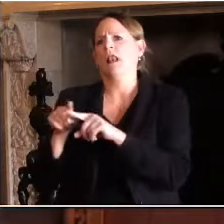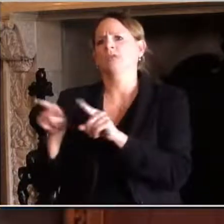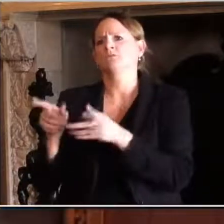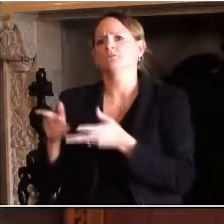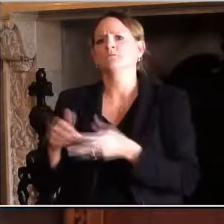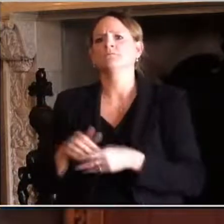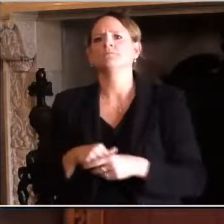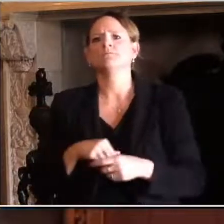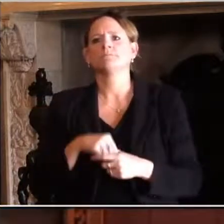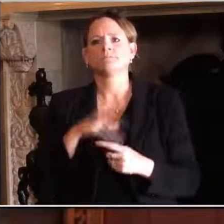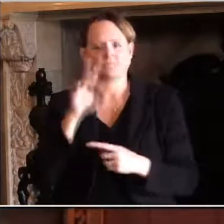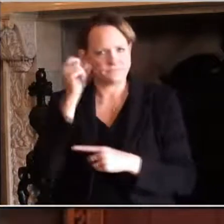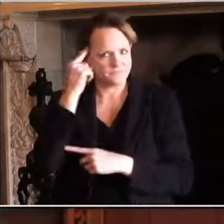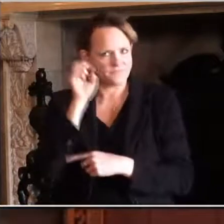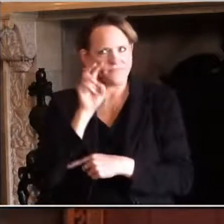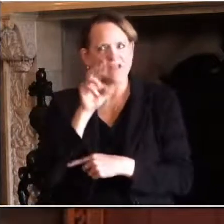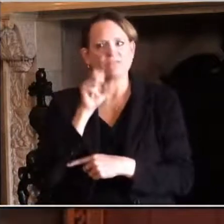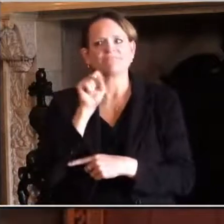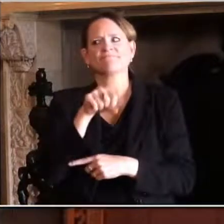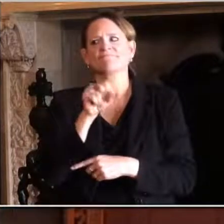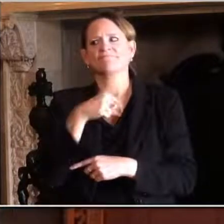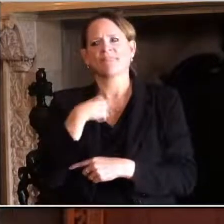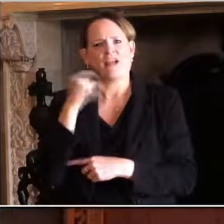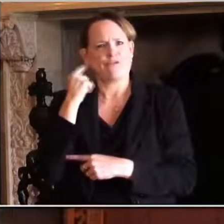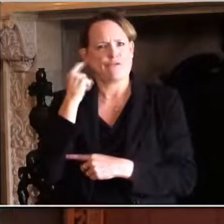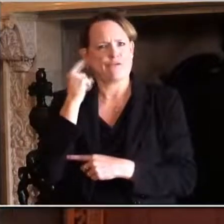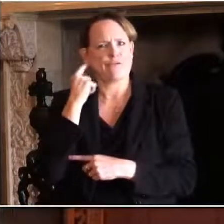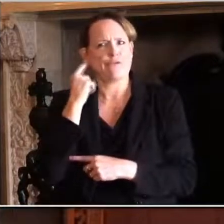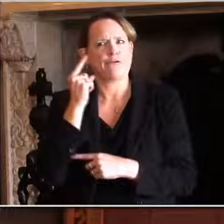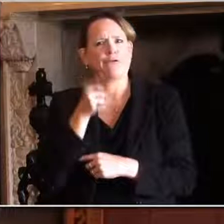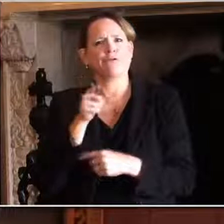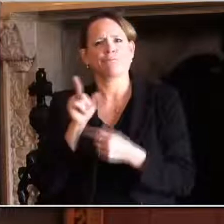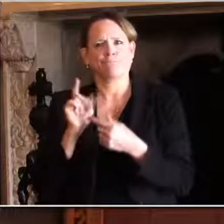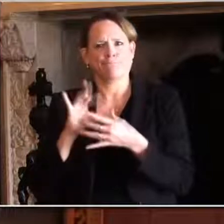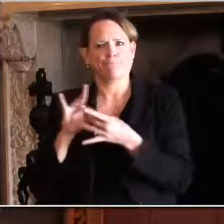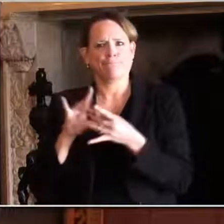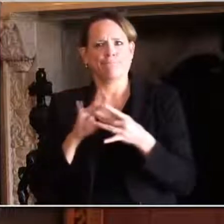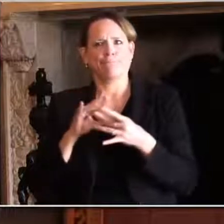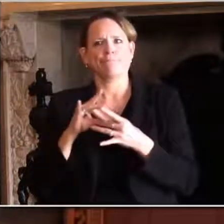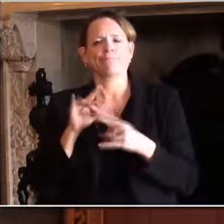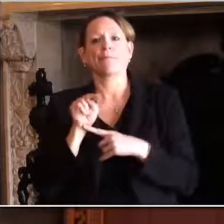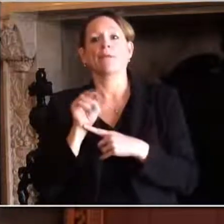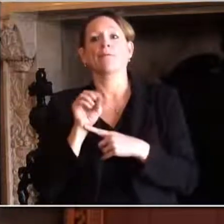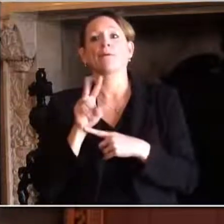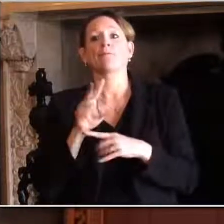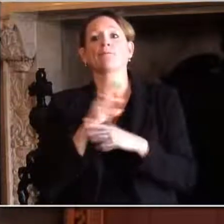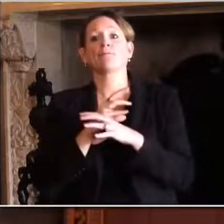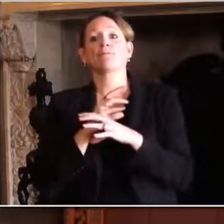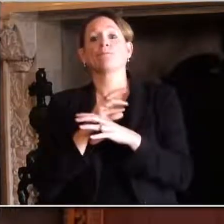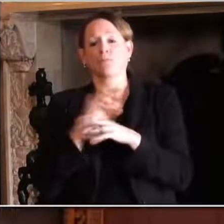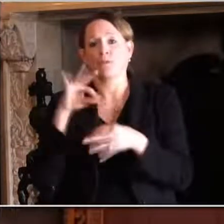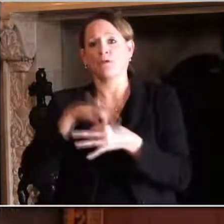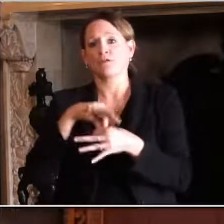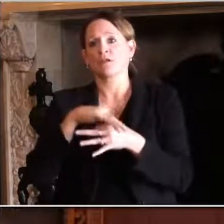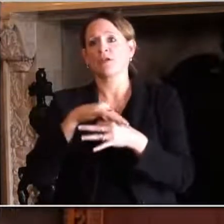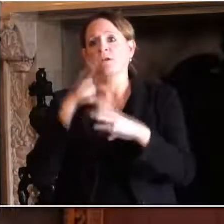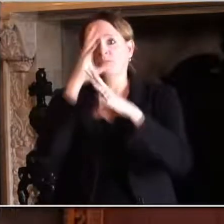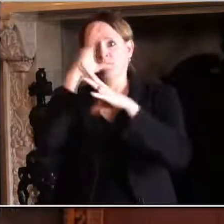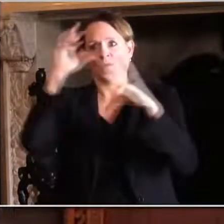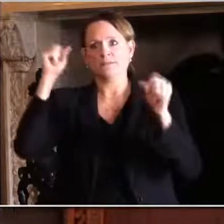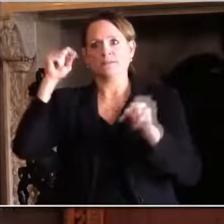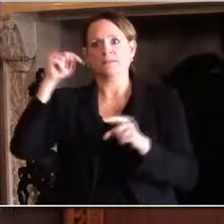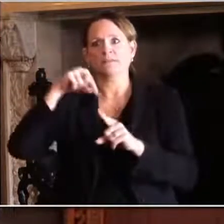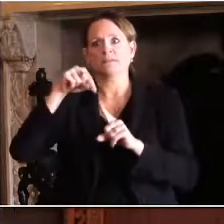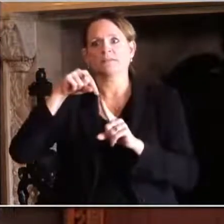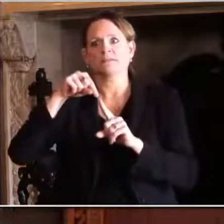But the November election for the President of the United States, that date is in law. It would